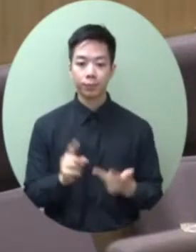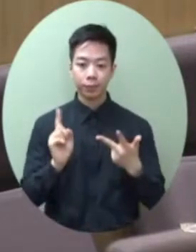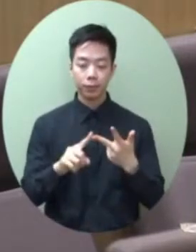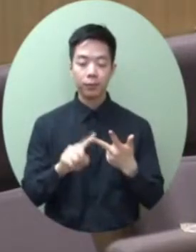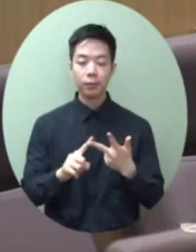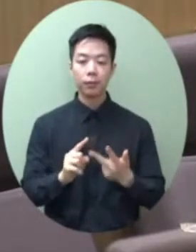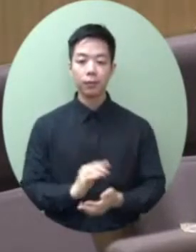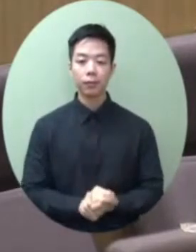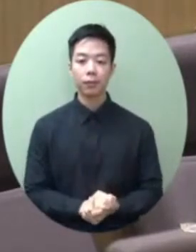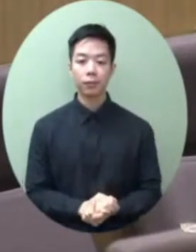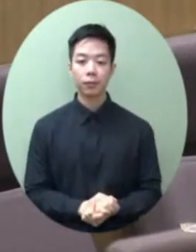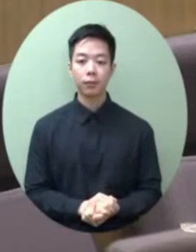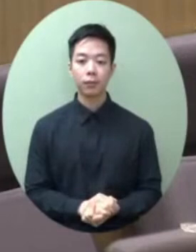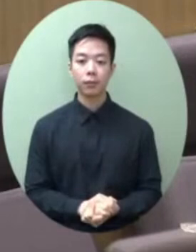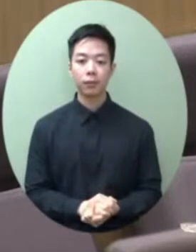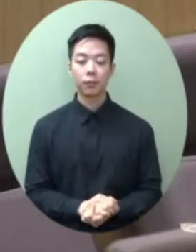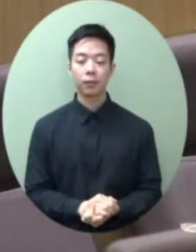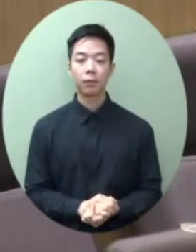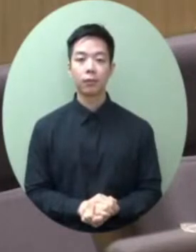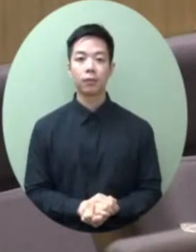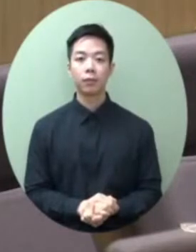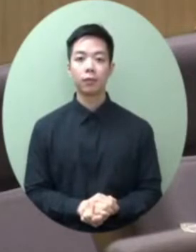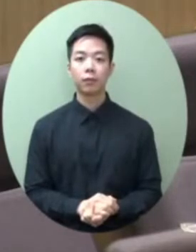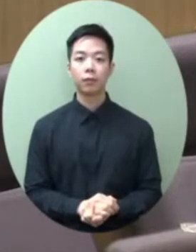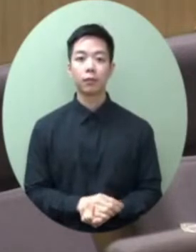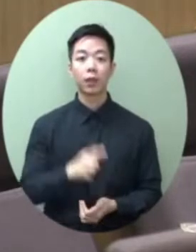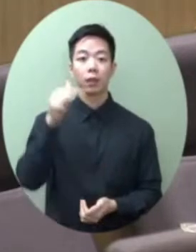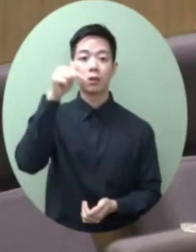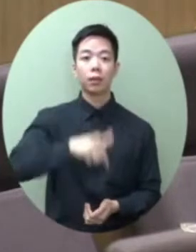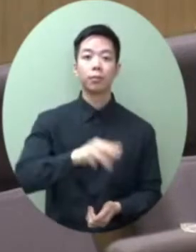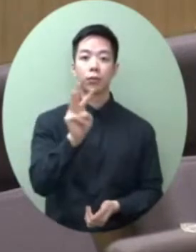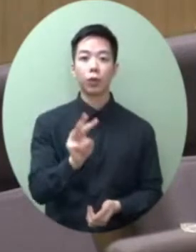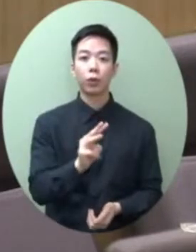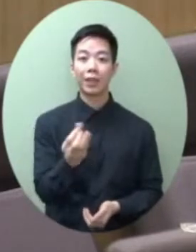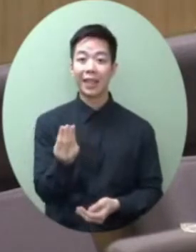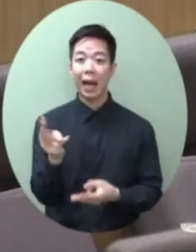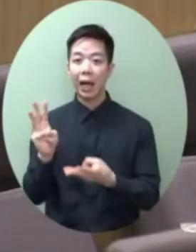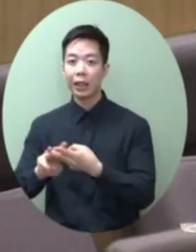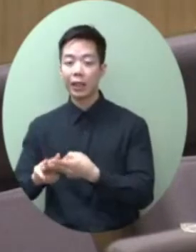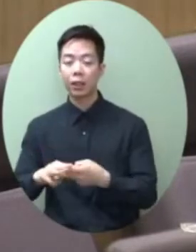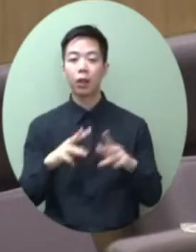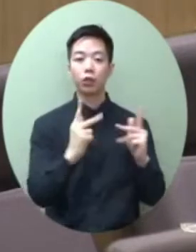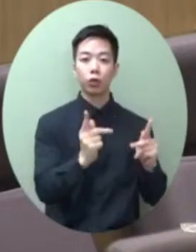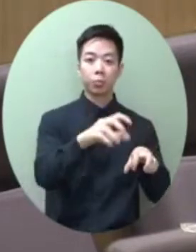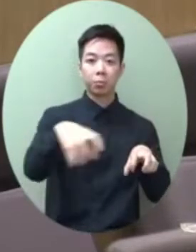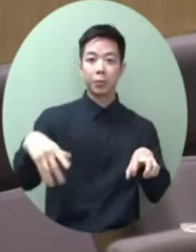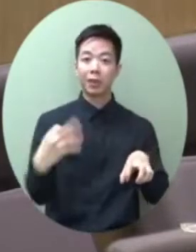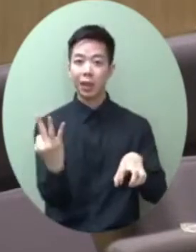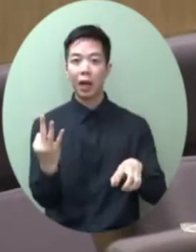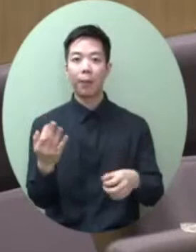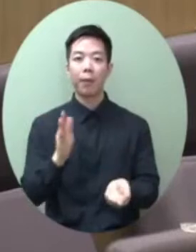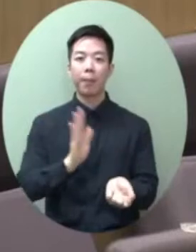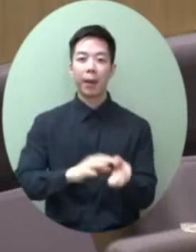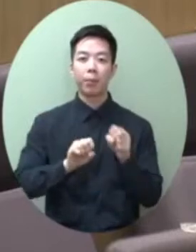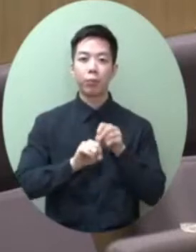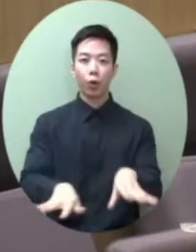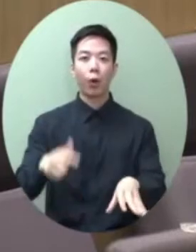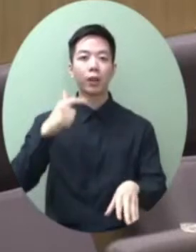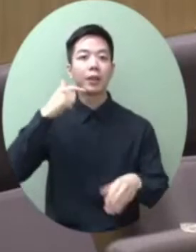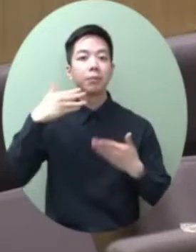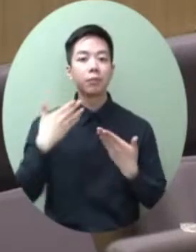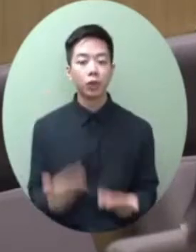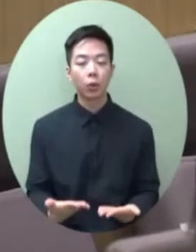And thirdly, I'd like to know about, just now you mentioned in Shenzhen, Shantin, Tuen Mun situation is